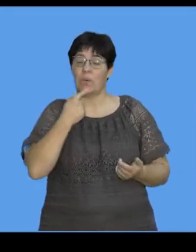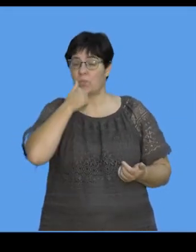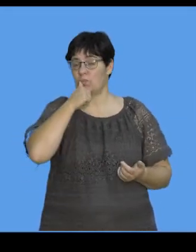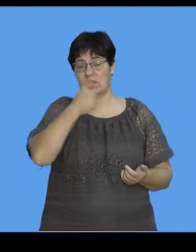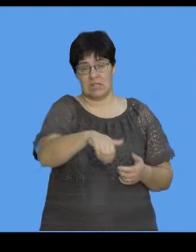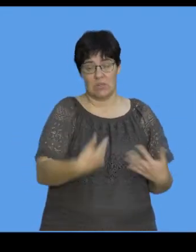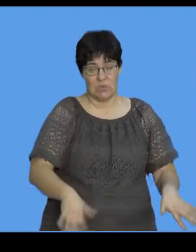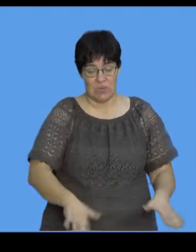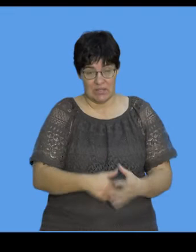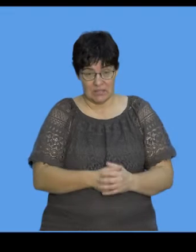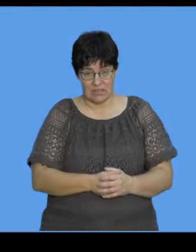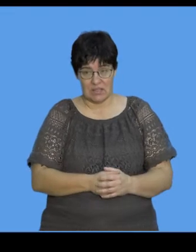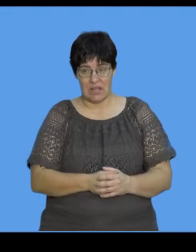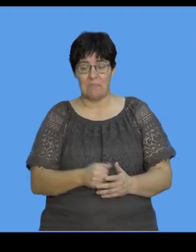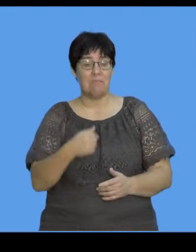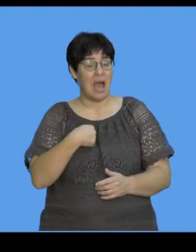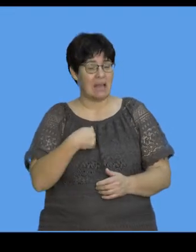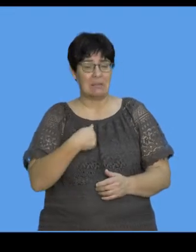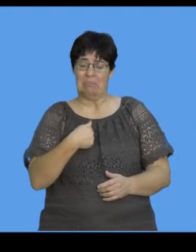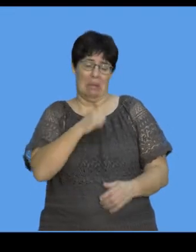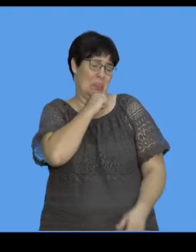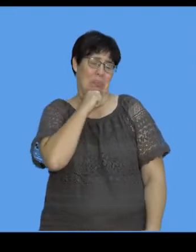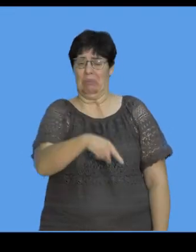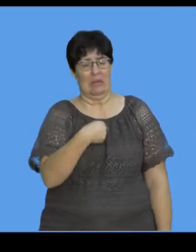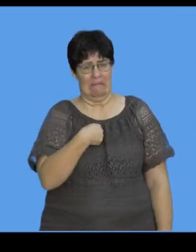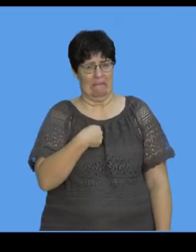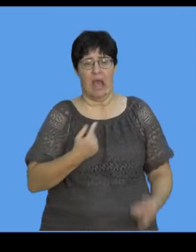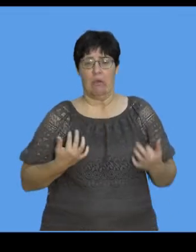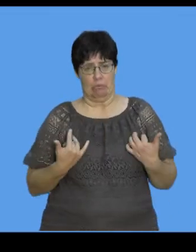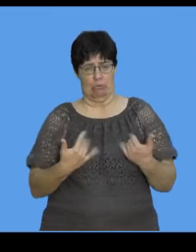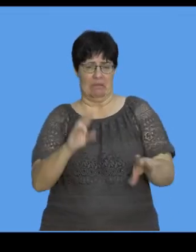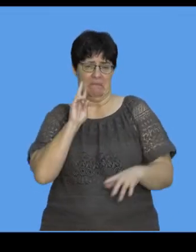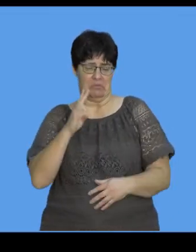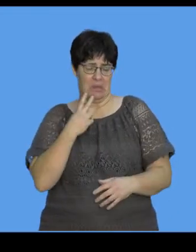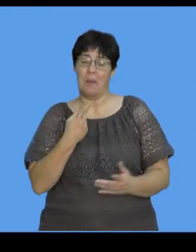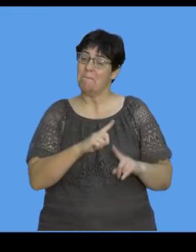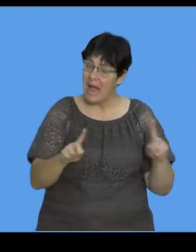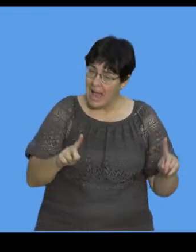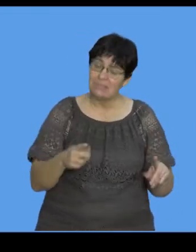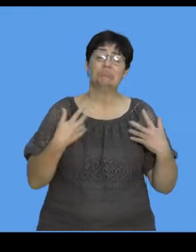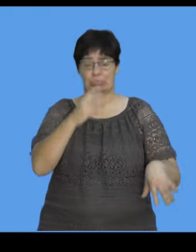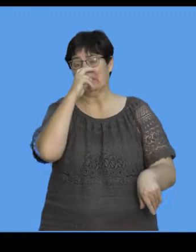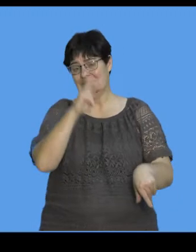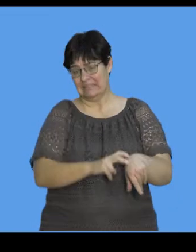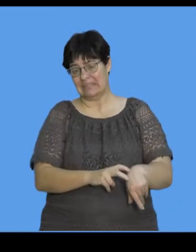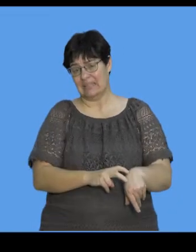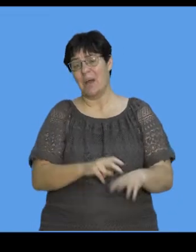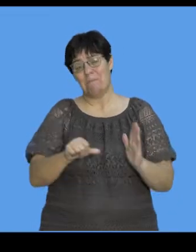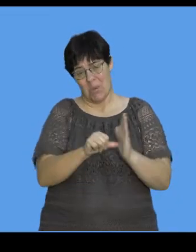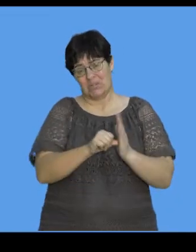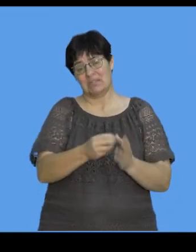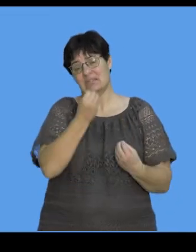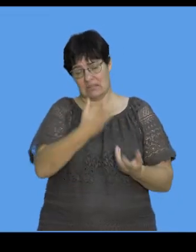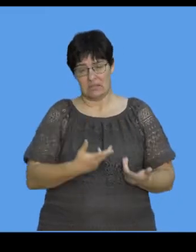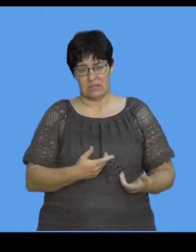And then my least favorite thing to eat, but it's very healthy for you, is green vegetables. So I'm hoping that you're thinking to